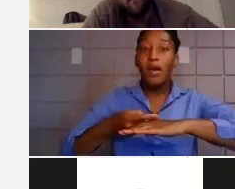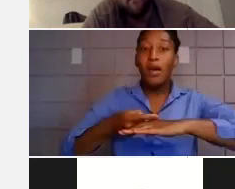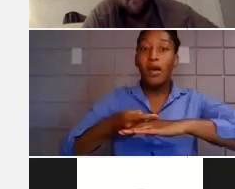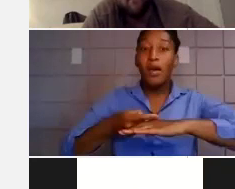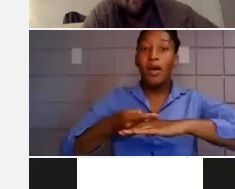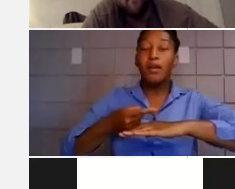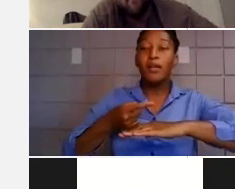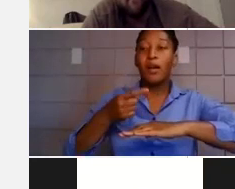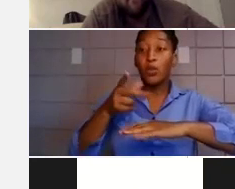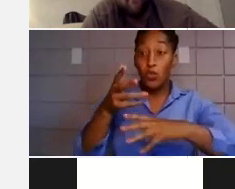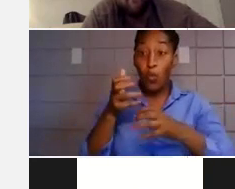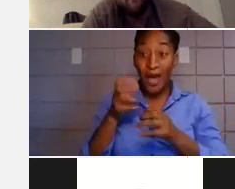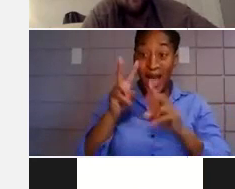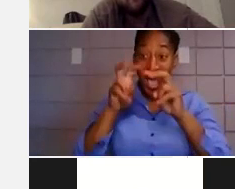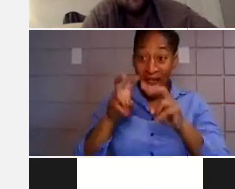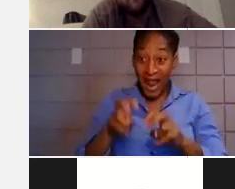fall equation.